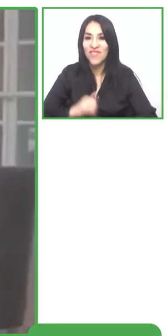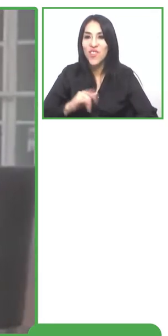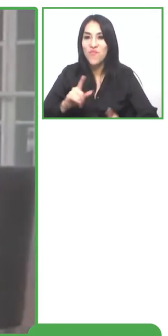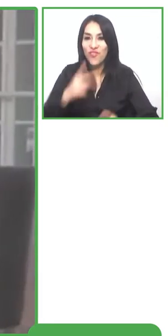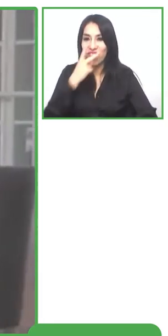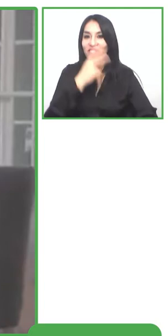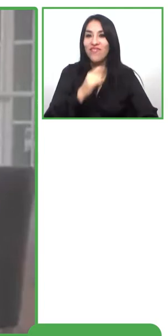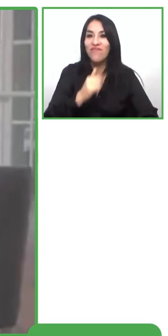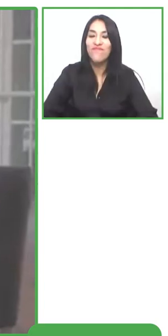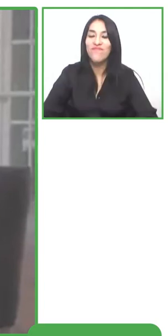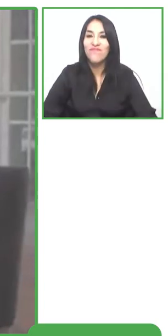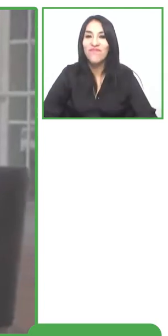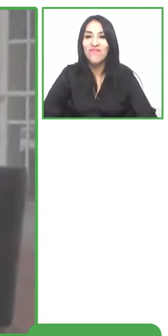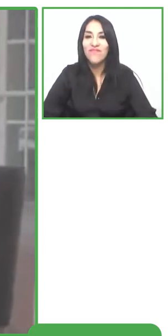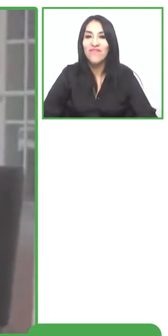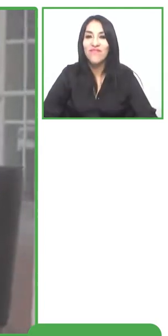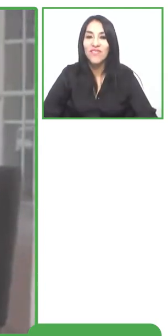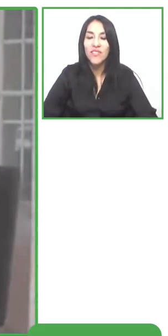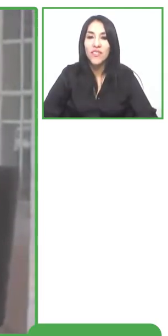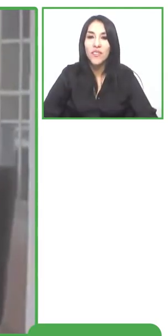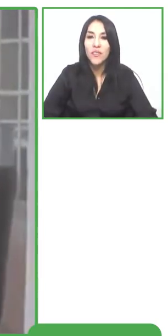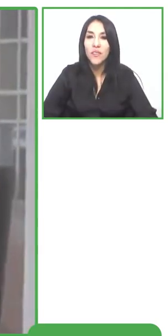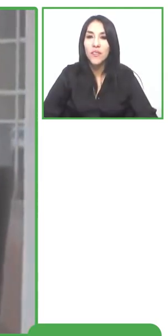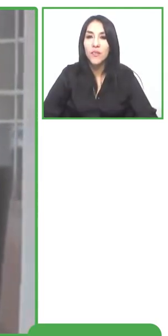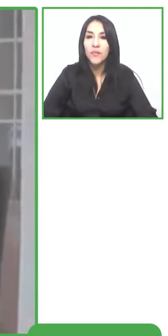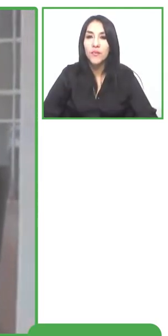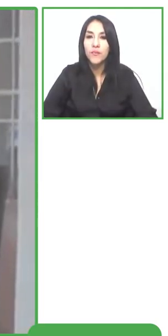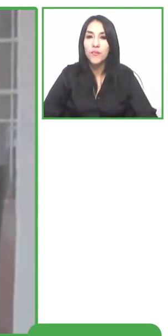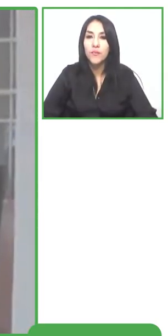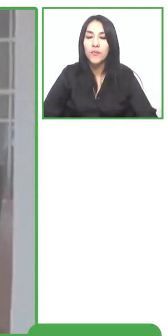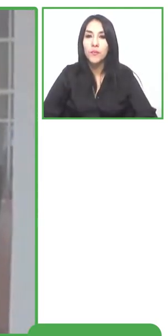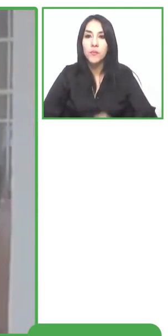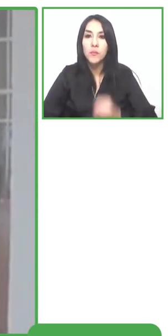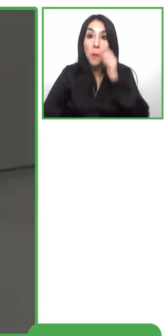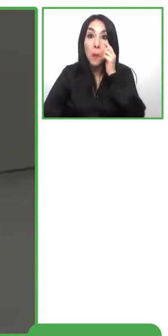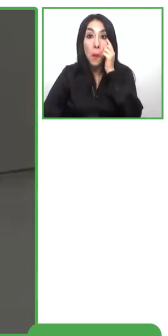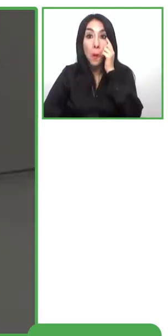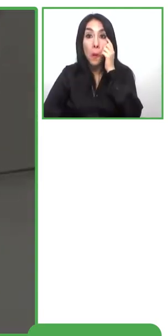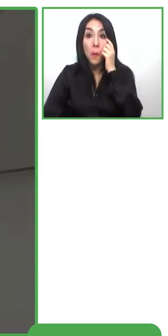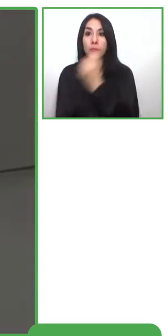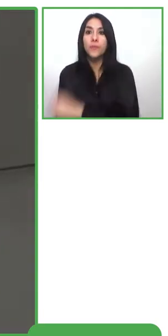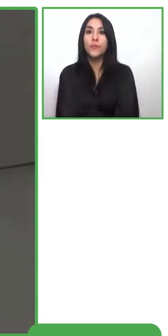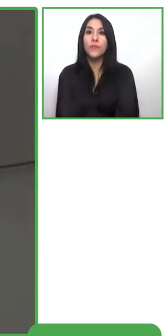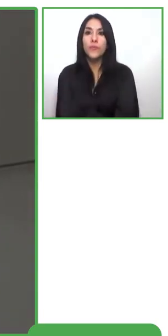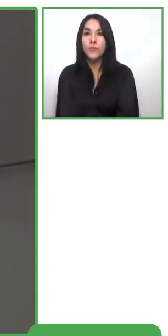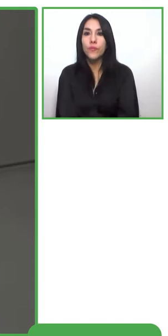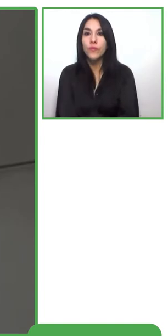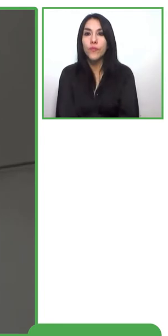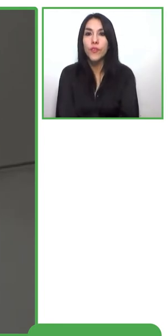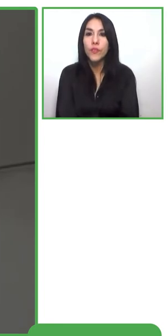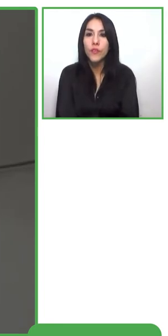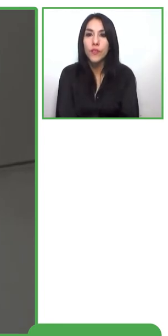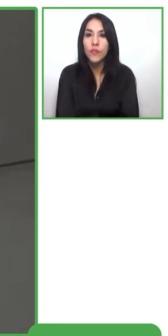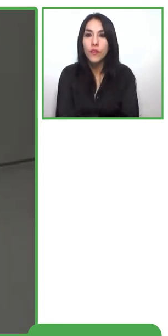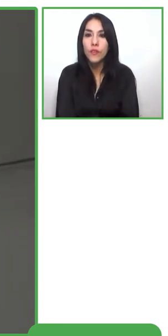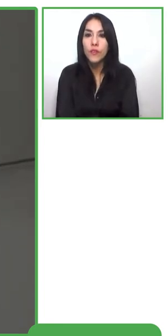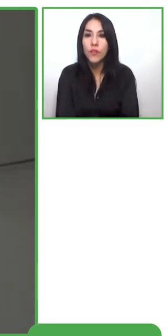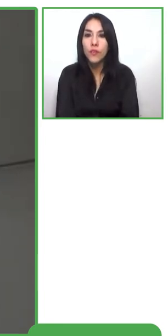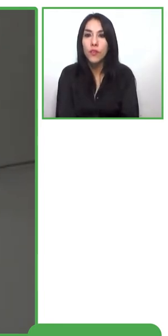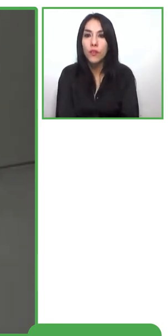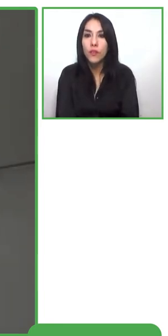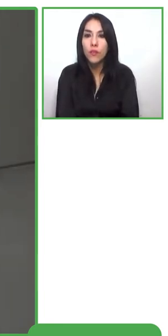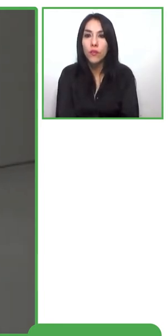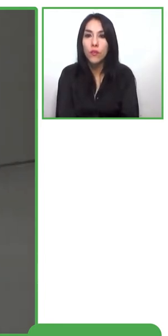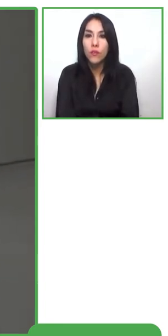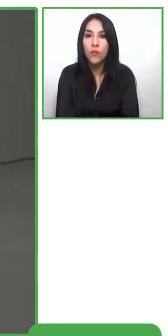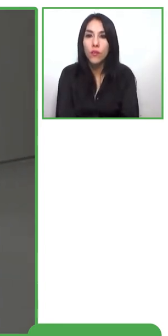of mumbles, such are promises. Universo Santi es una realidad. Es una forma eficaz de contribuir a la mejora de la calidad